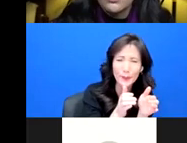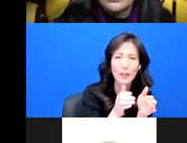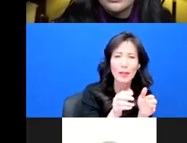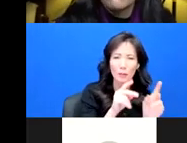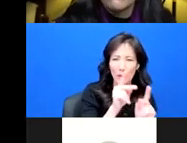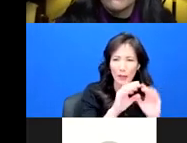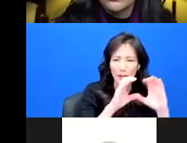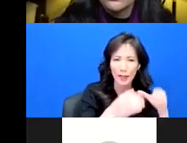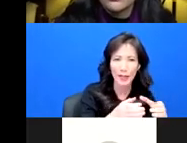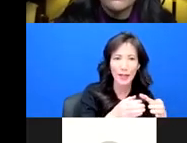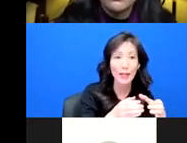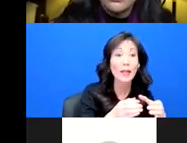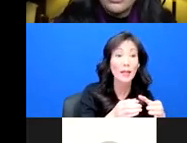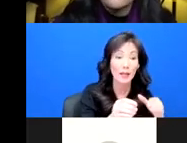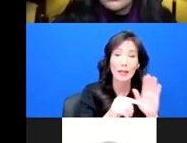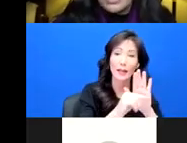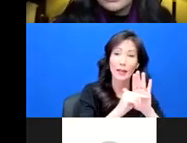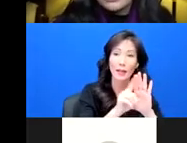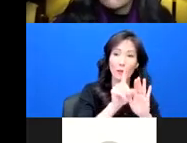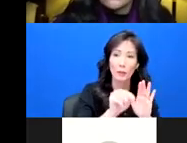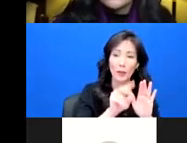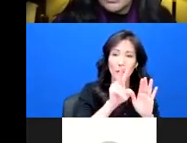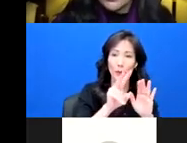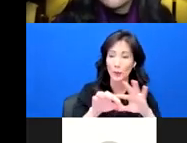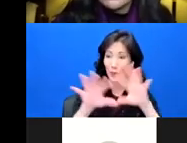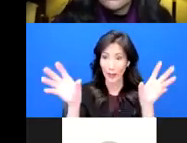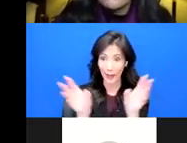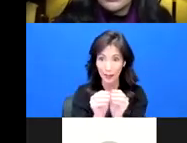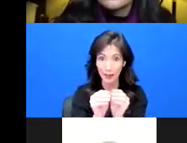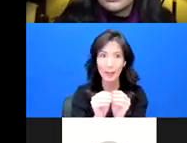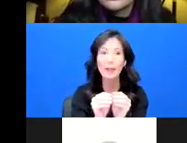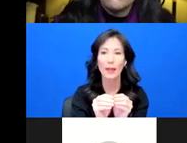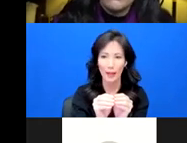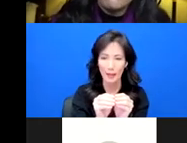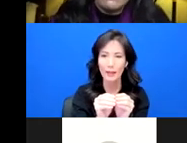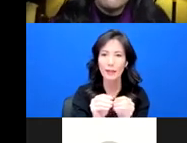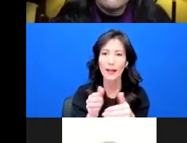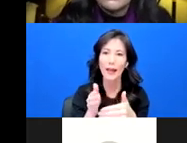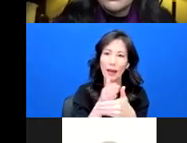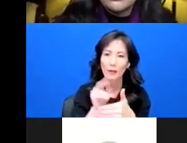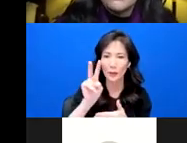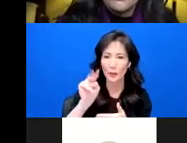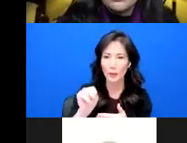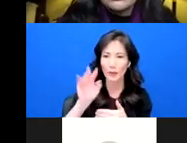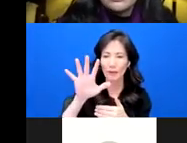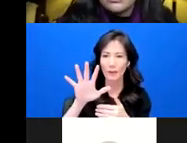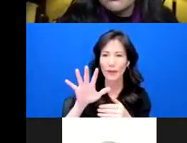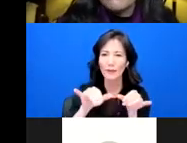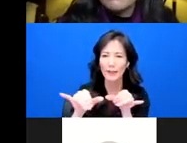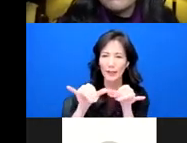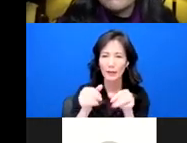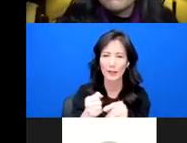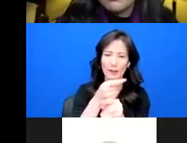2 at negative 1.2. And we add that difference together, and that's how we get that 2.5. So we'll go to the next